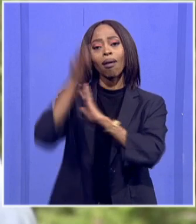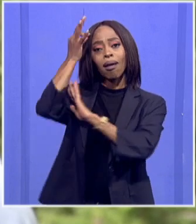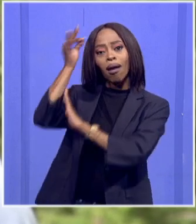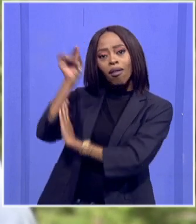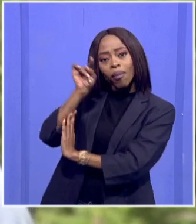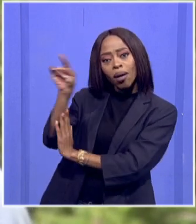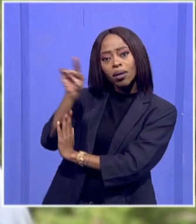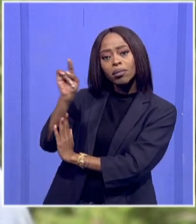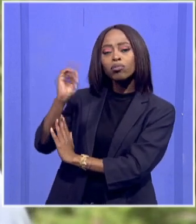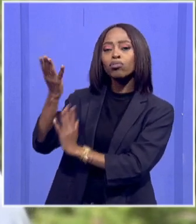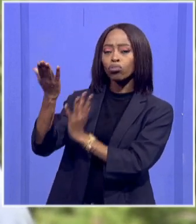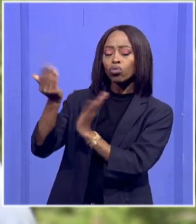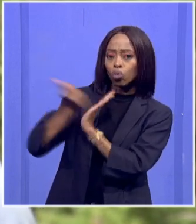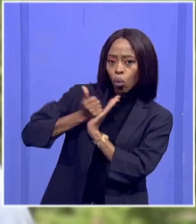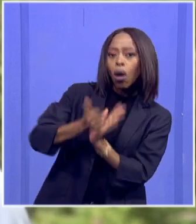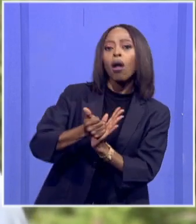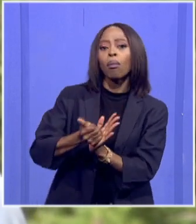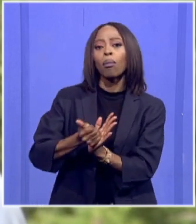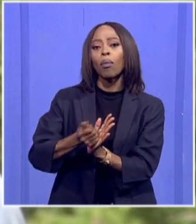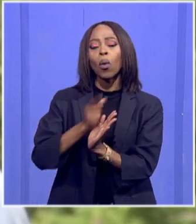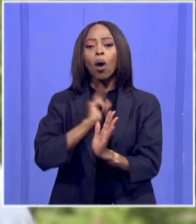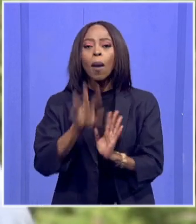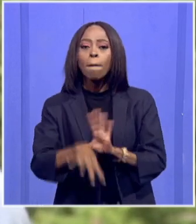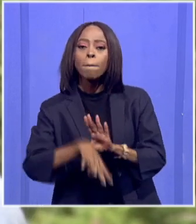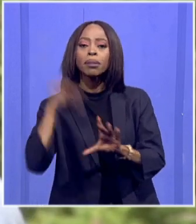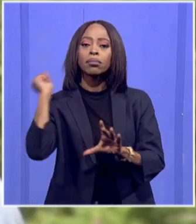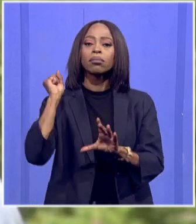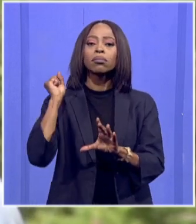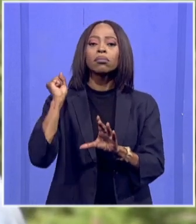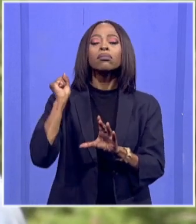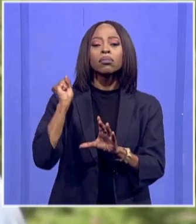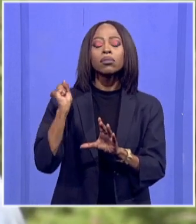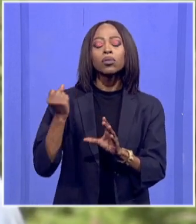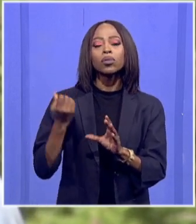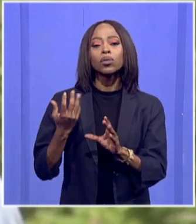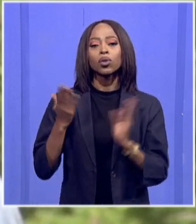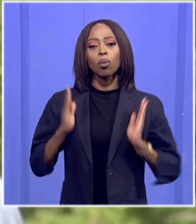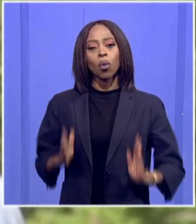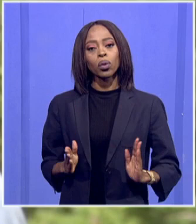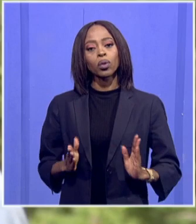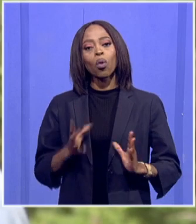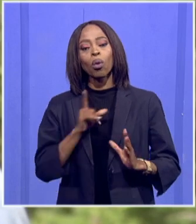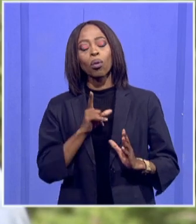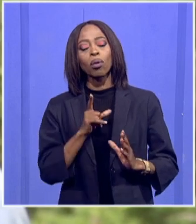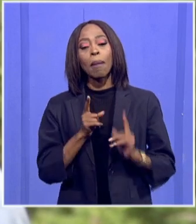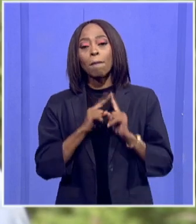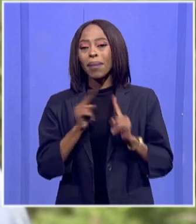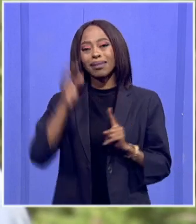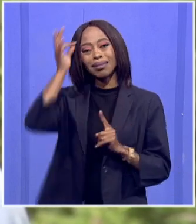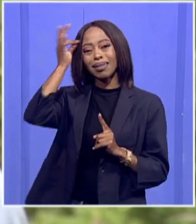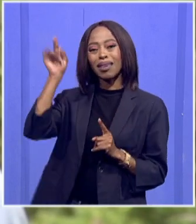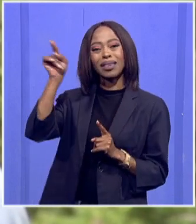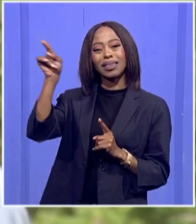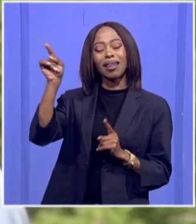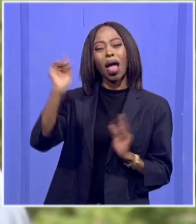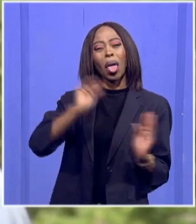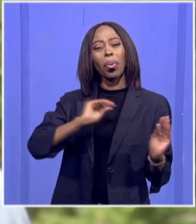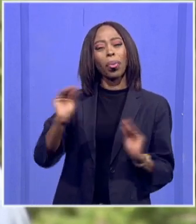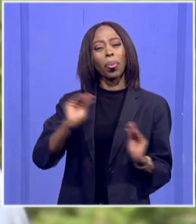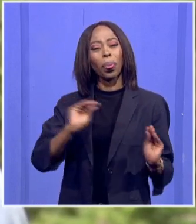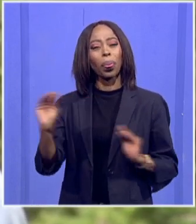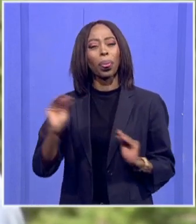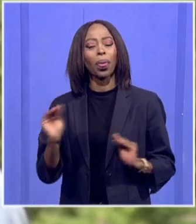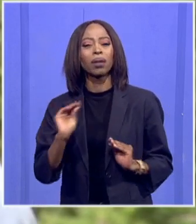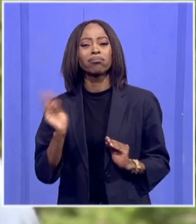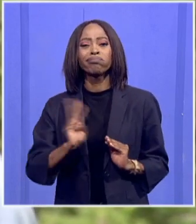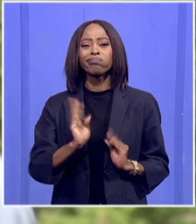going to intervene in terms of the retrieval of our loved ones. Unfortunately enough, our government is dragging its feet to